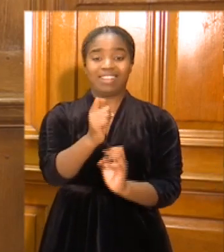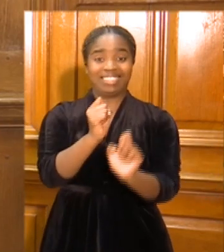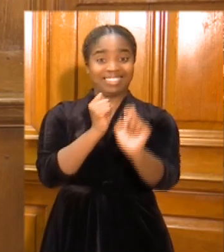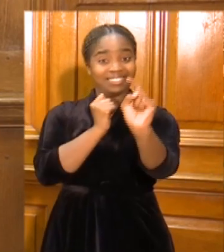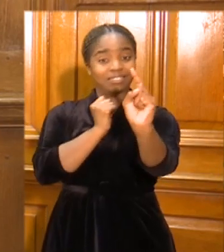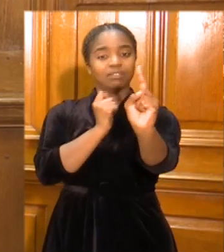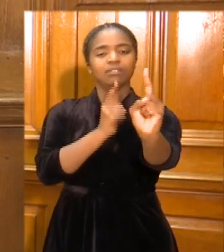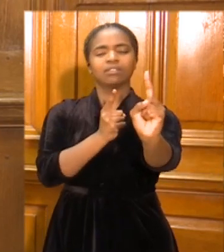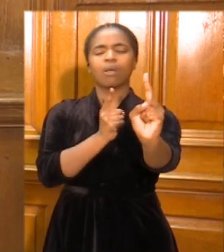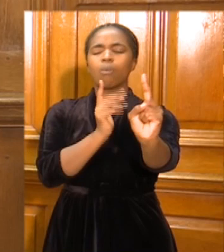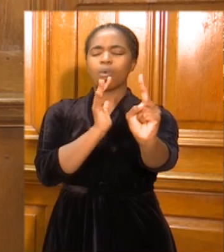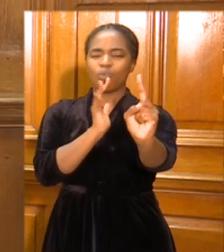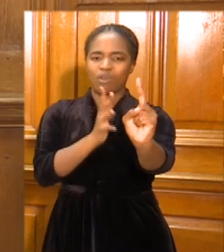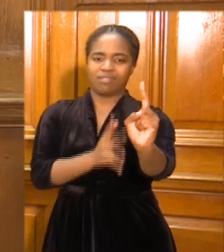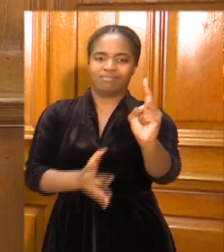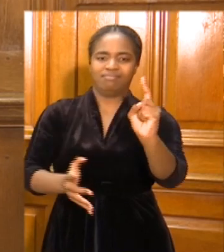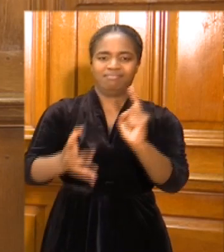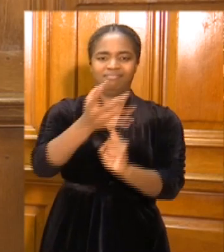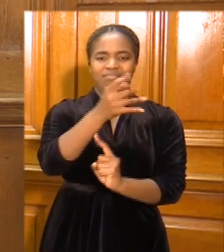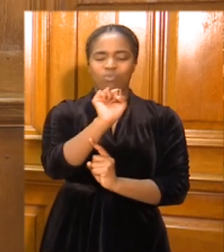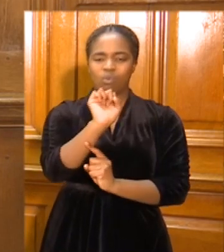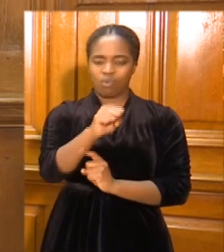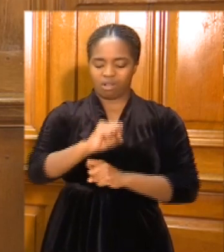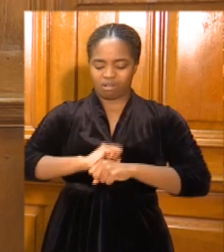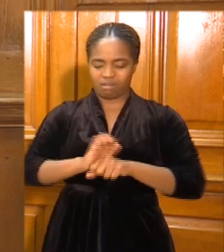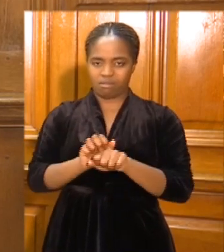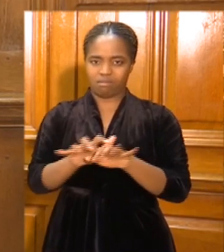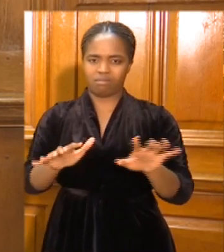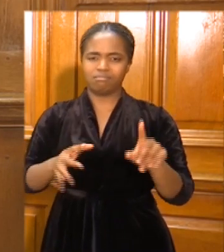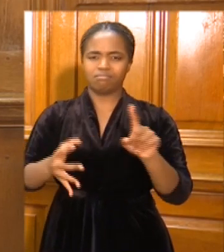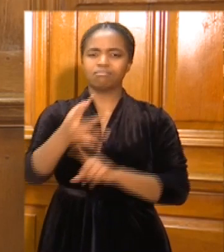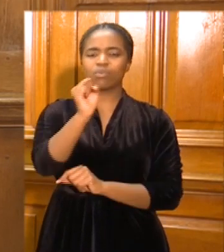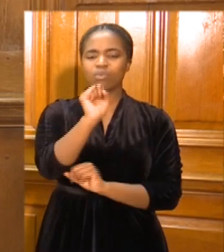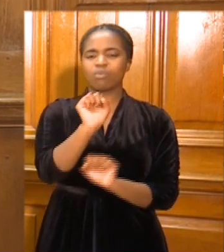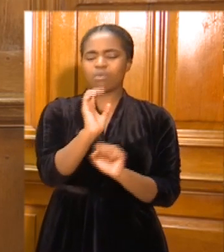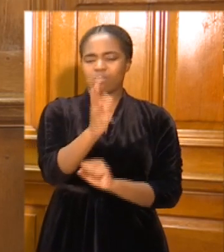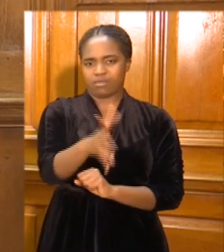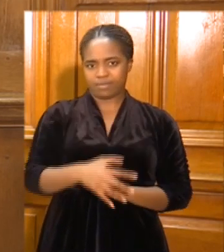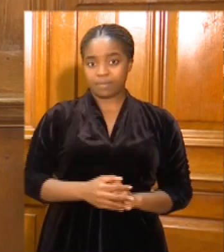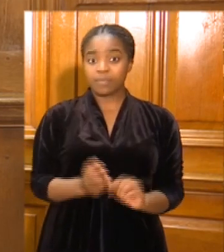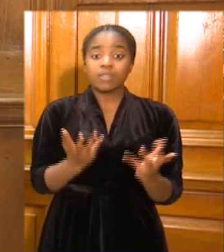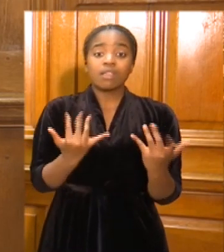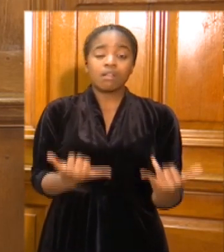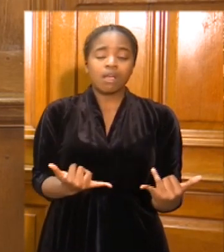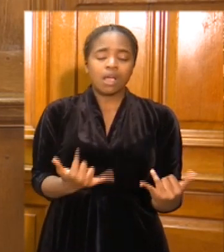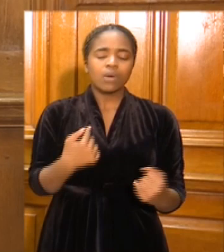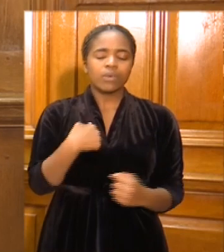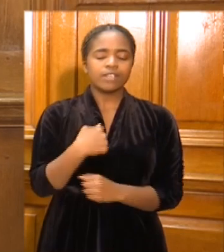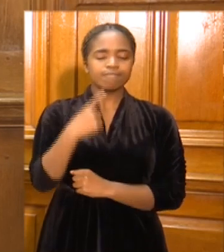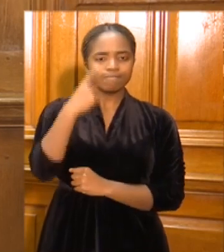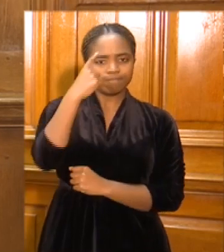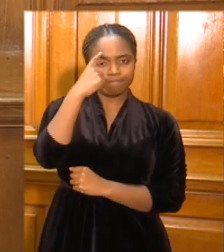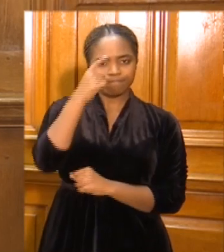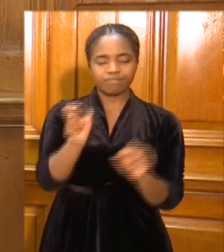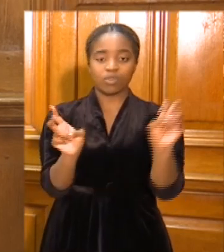will surely overcome. At this time, more than any other, we are reminded of the